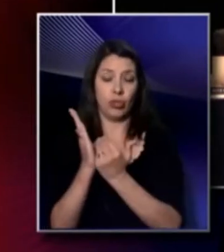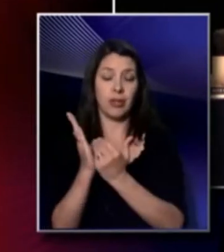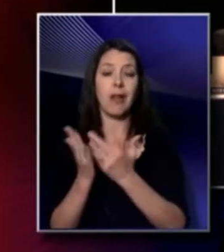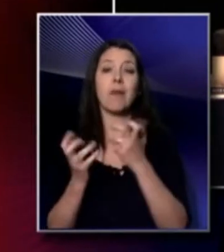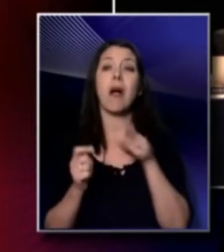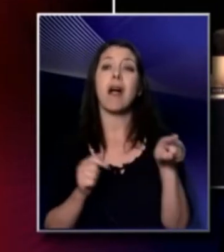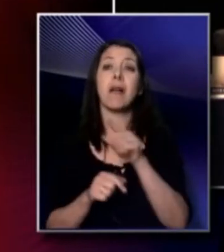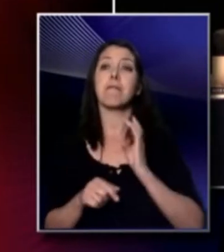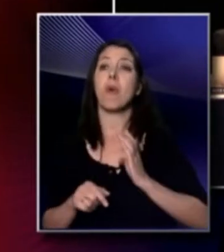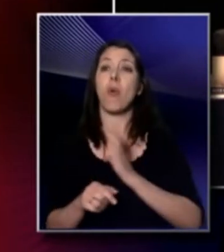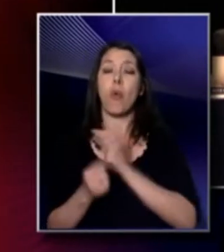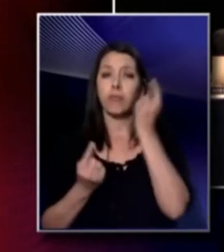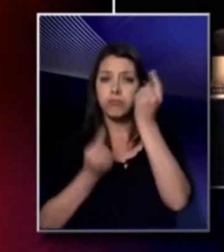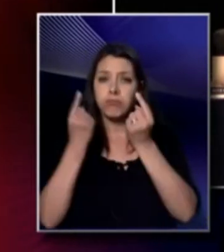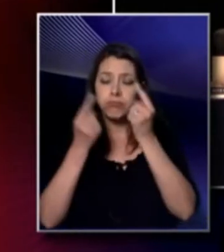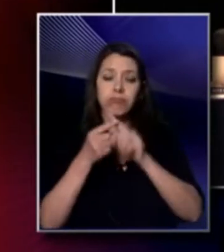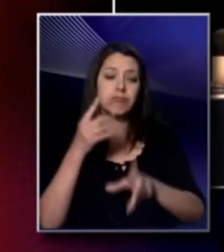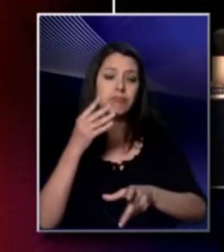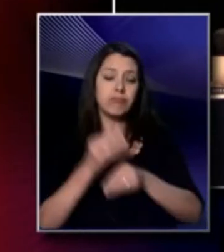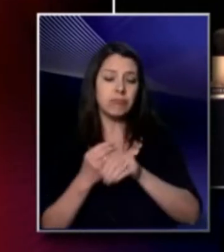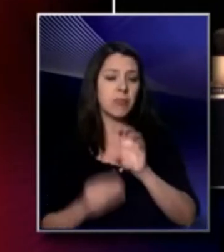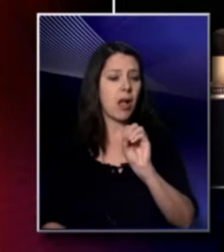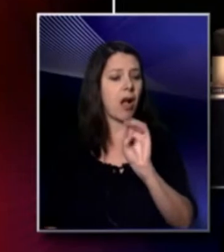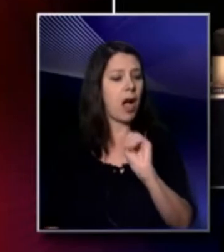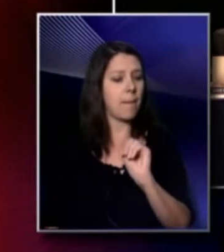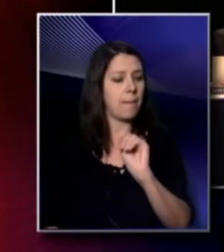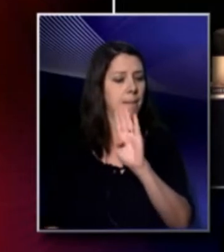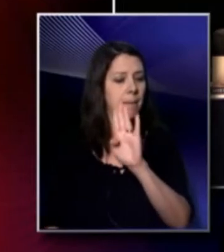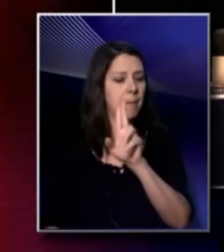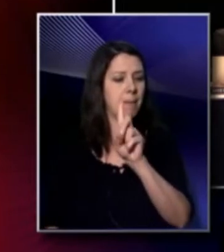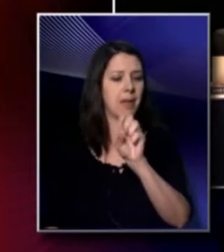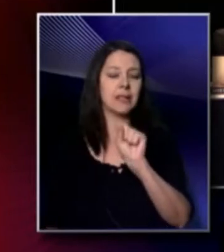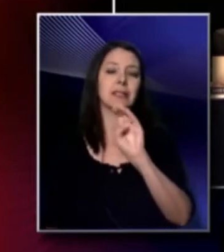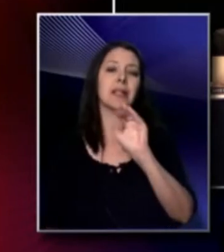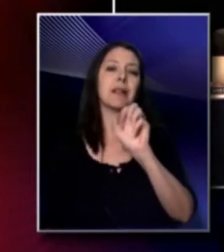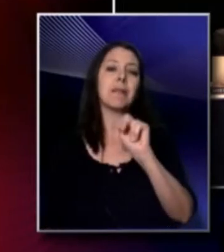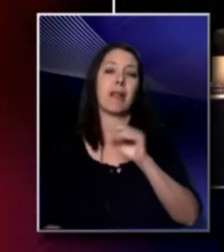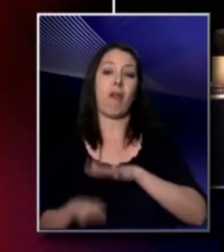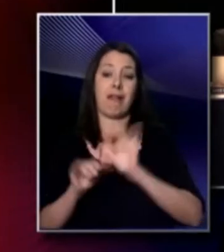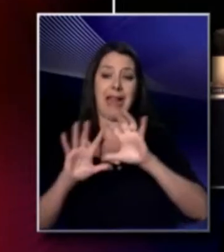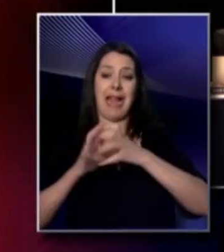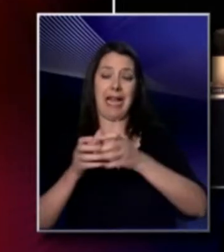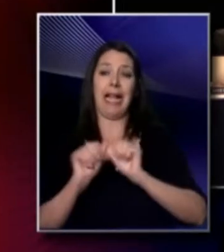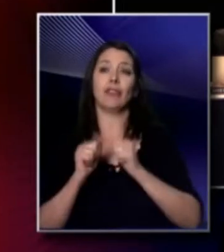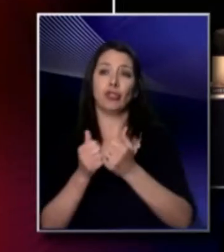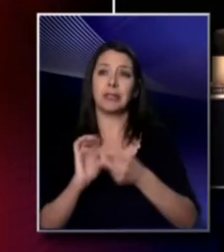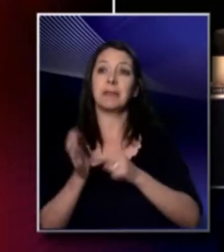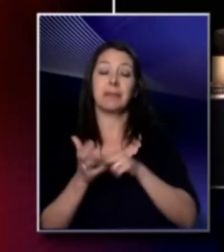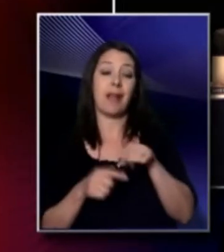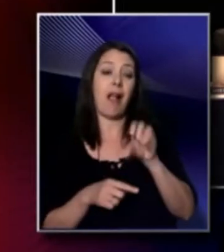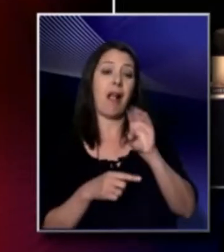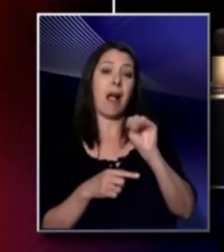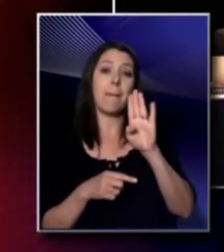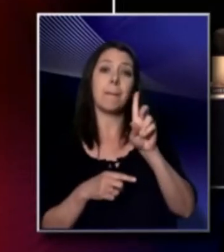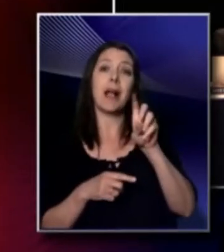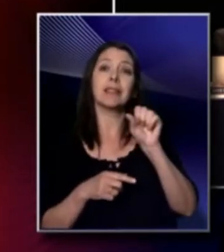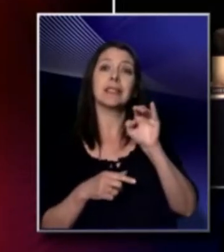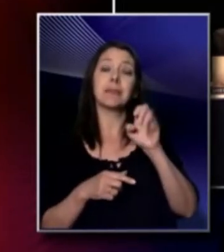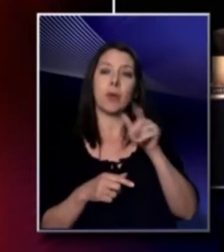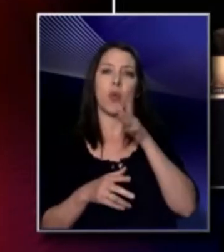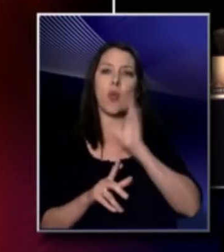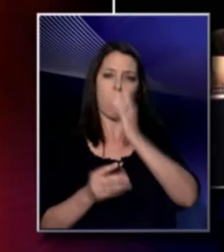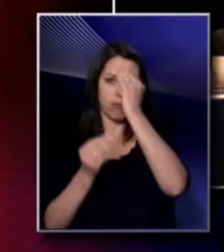board to consider the addition of an ombudsman to the agency on the board level, meaning an ombudsman that reports to the board.